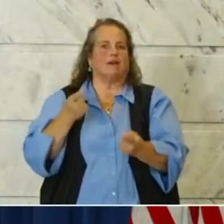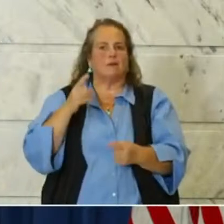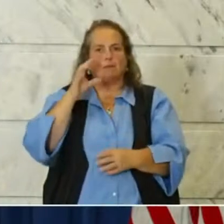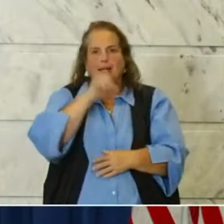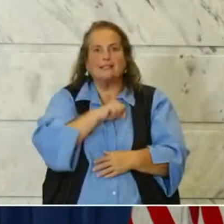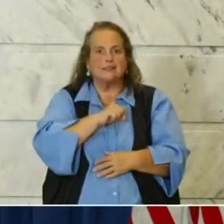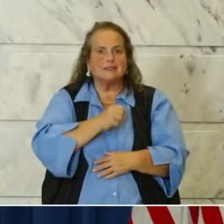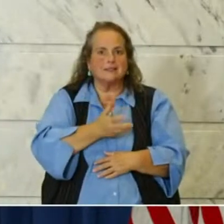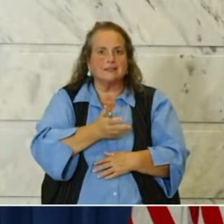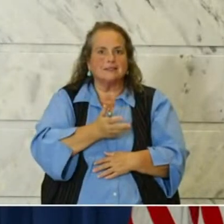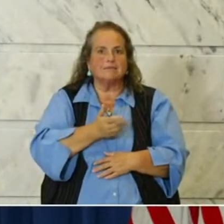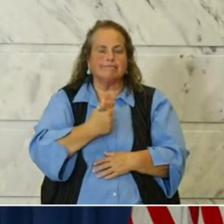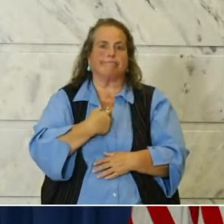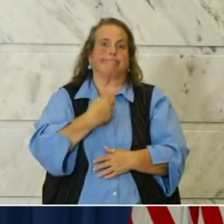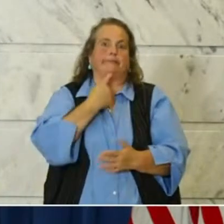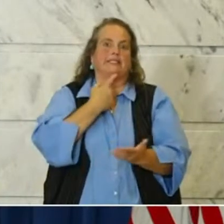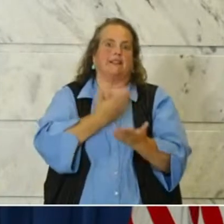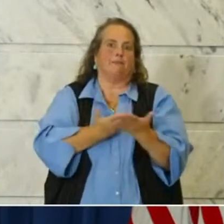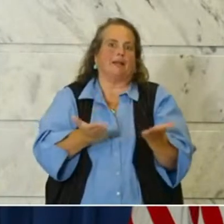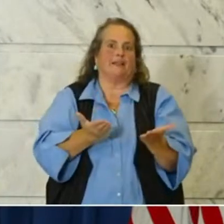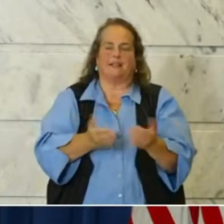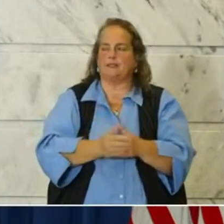Lawrence.